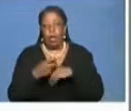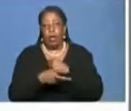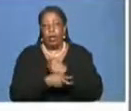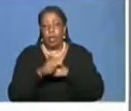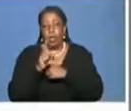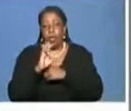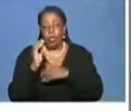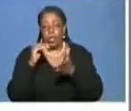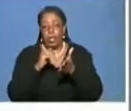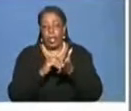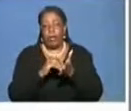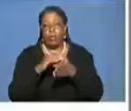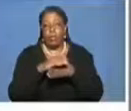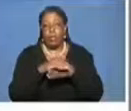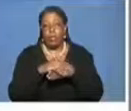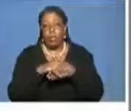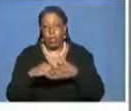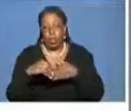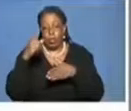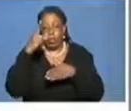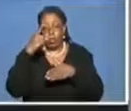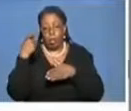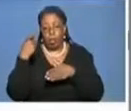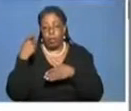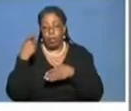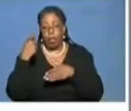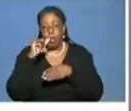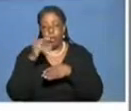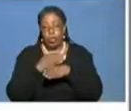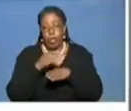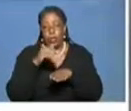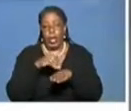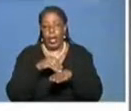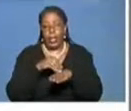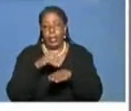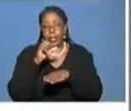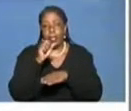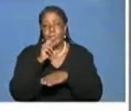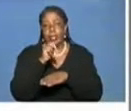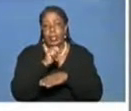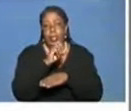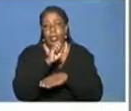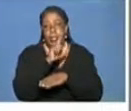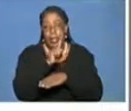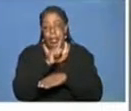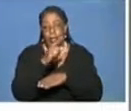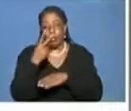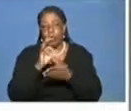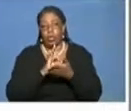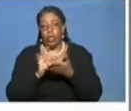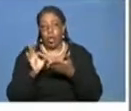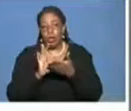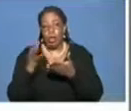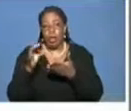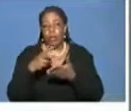$100,000 by reason of employment from the Post Office Department, San Salvador. Sands faced two counts of stealing by reason